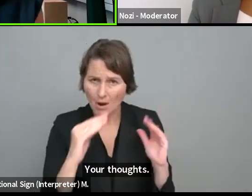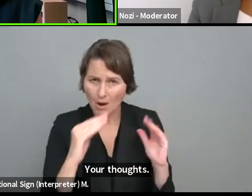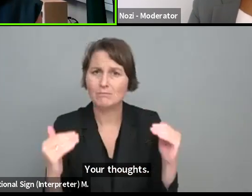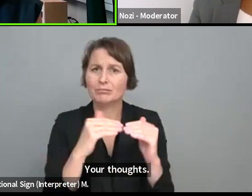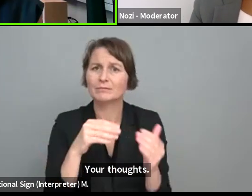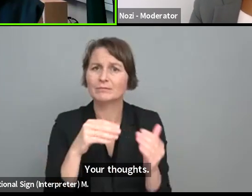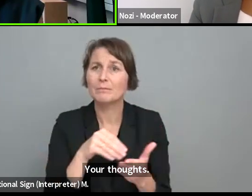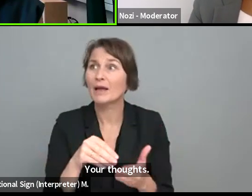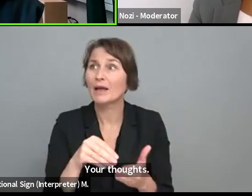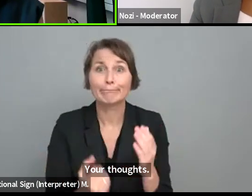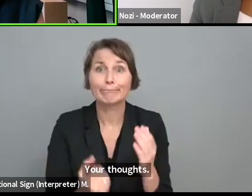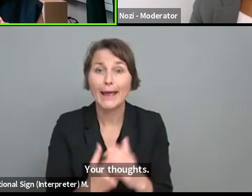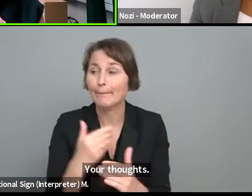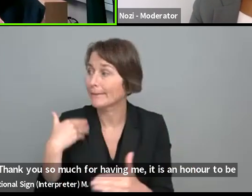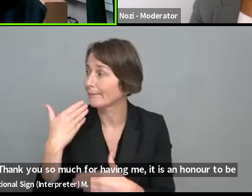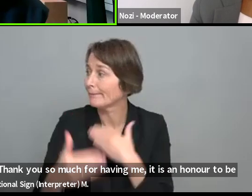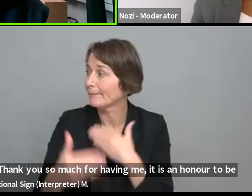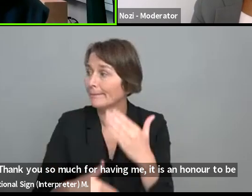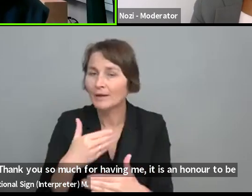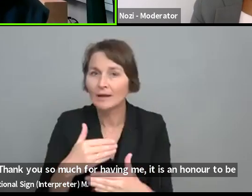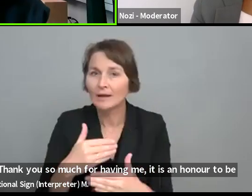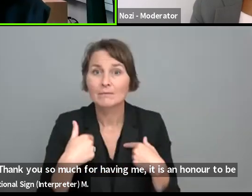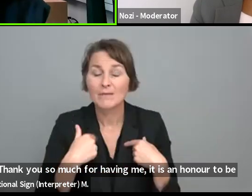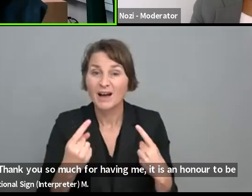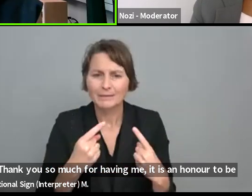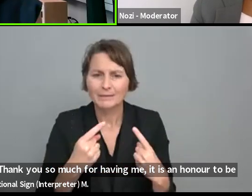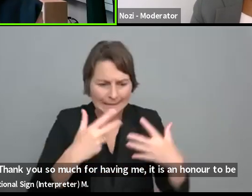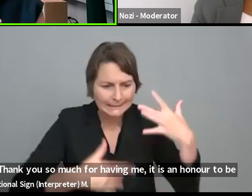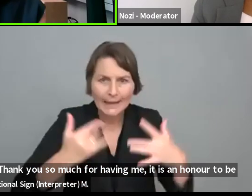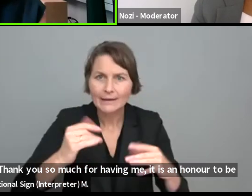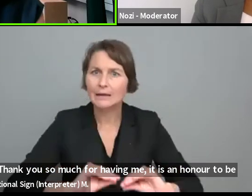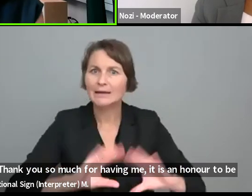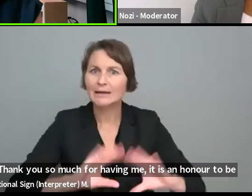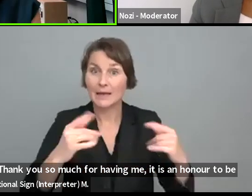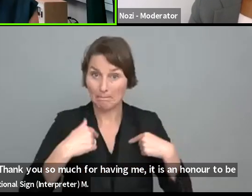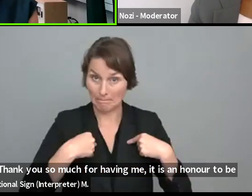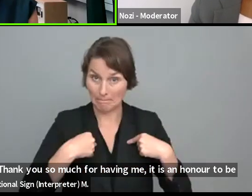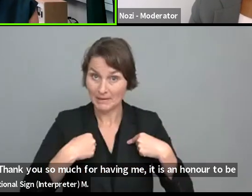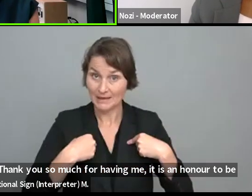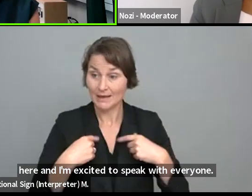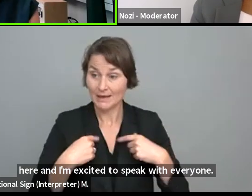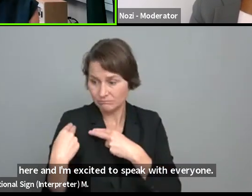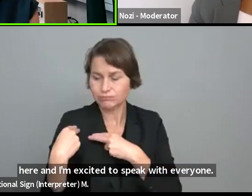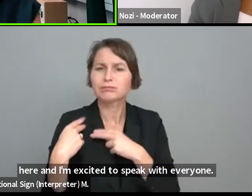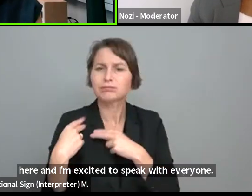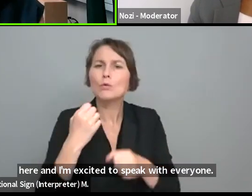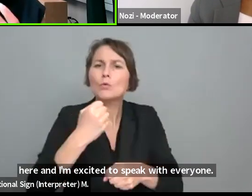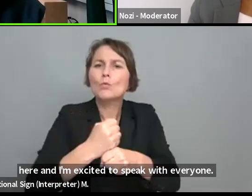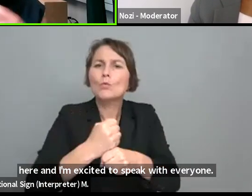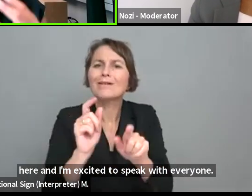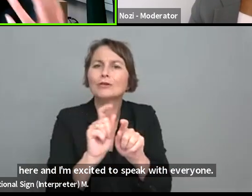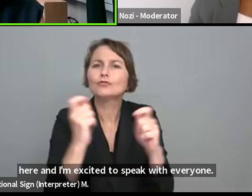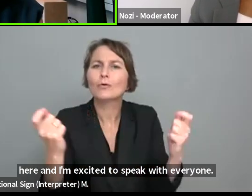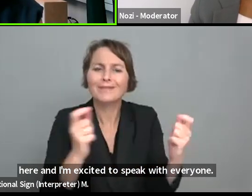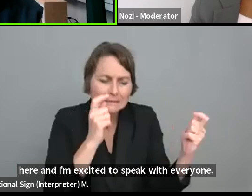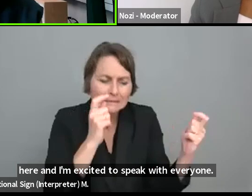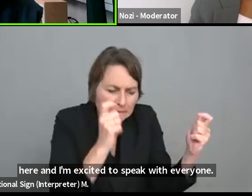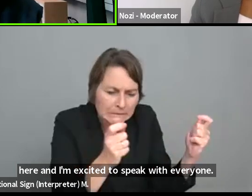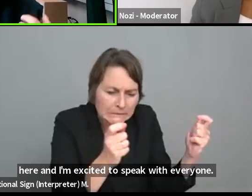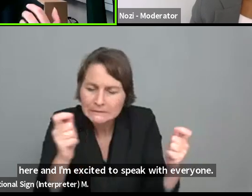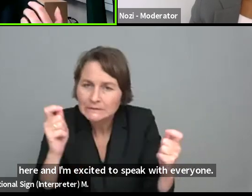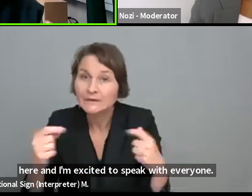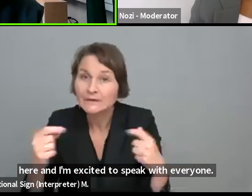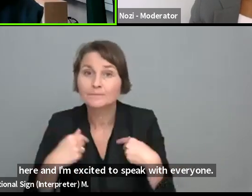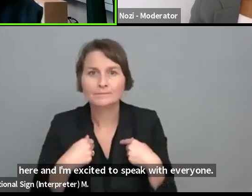I'm an investigative journalist. I found all the information. I had my union who backed me, who saw the wider